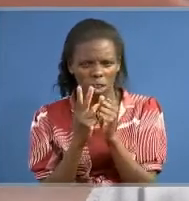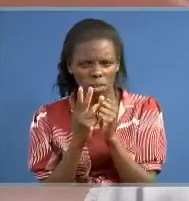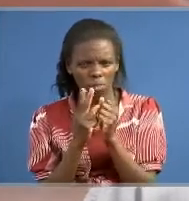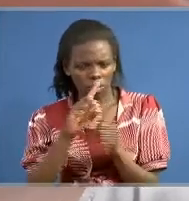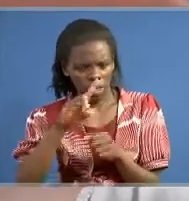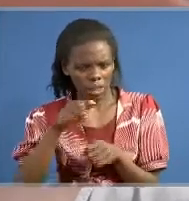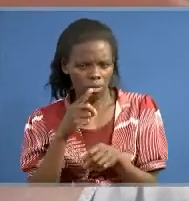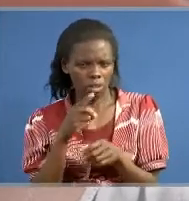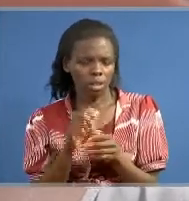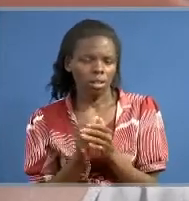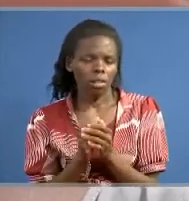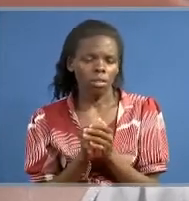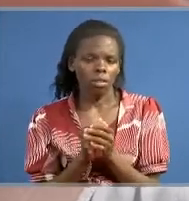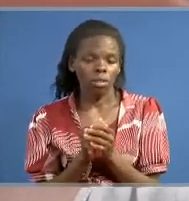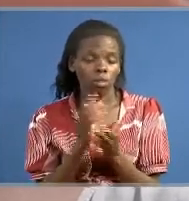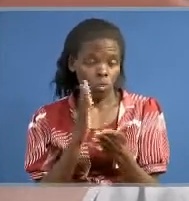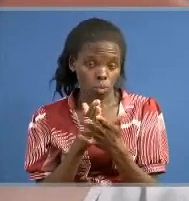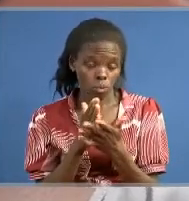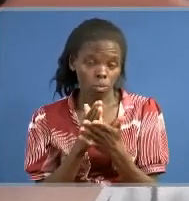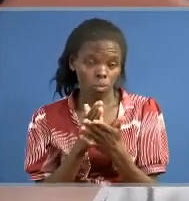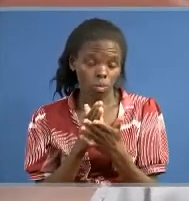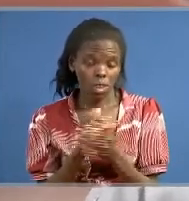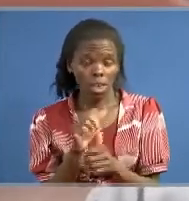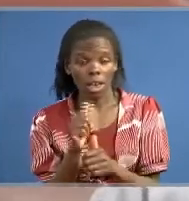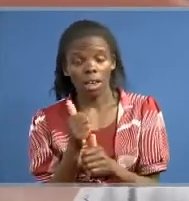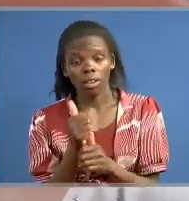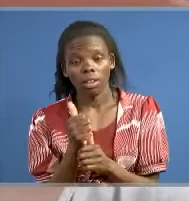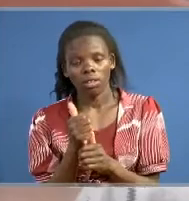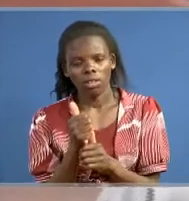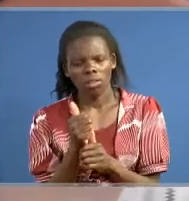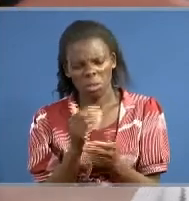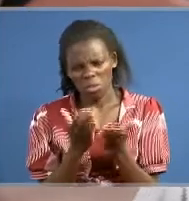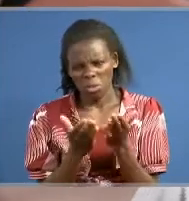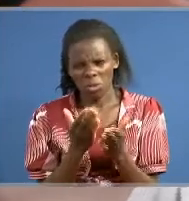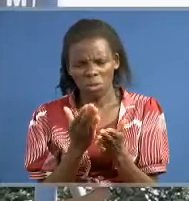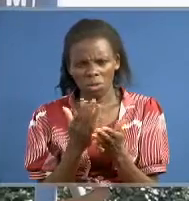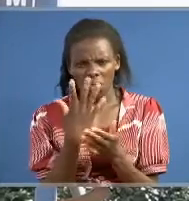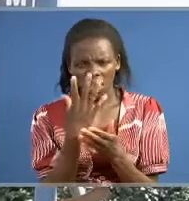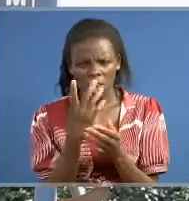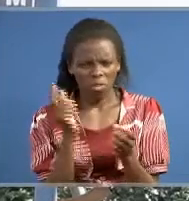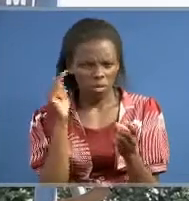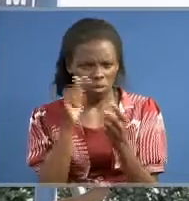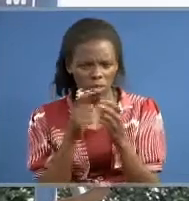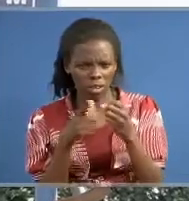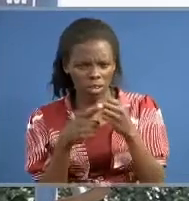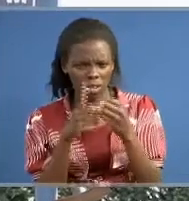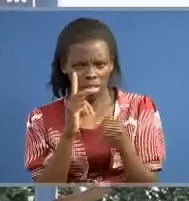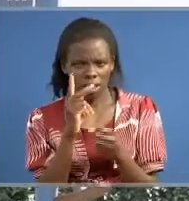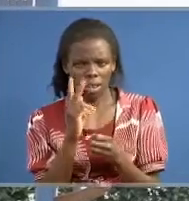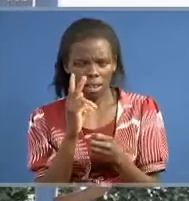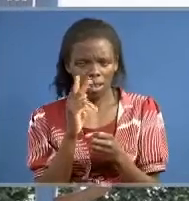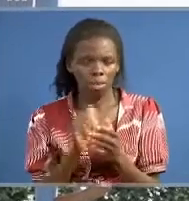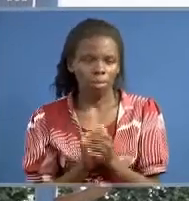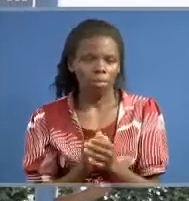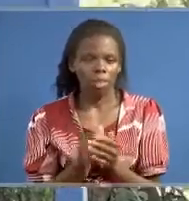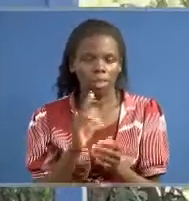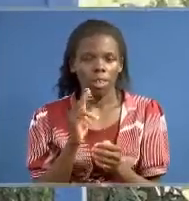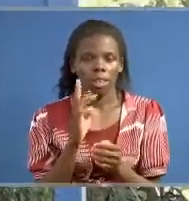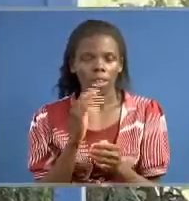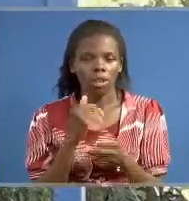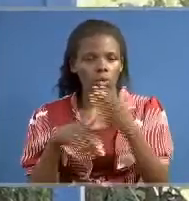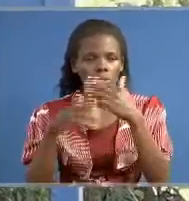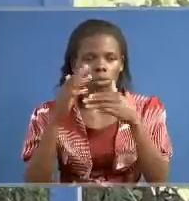12,000. Yeah. The others cost around 5-6K. Taking a visit down to Kenyatta